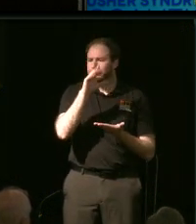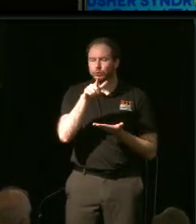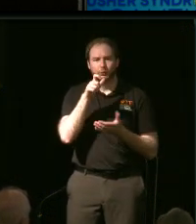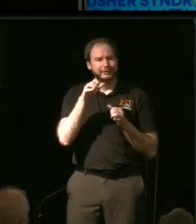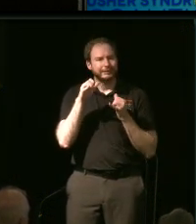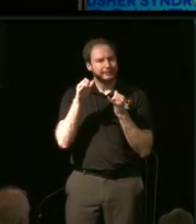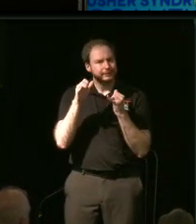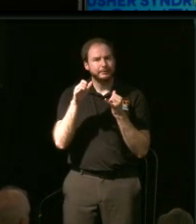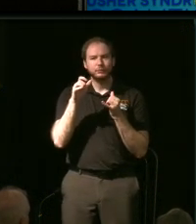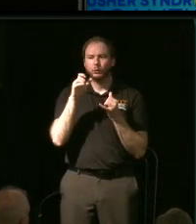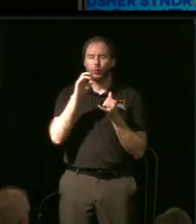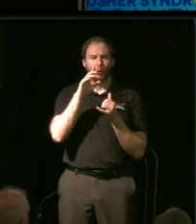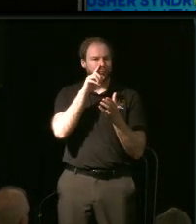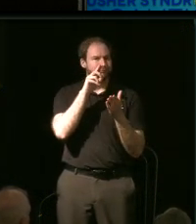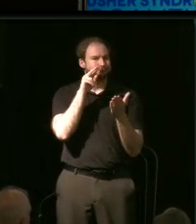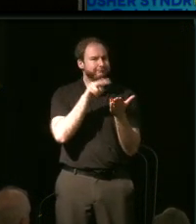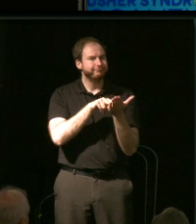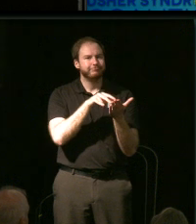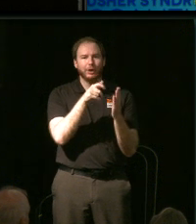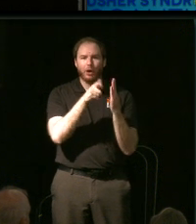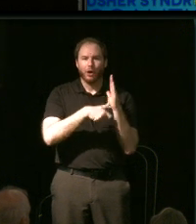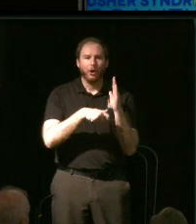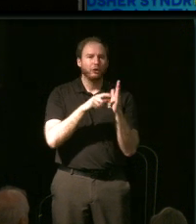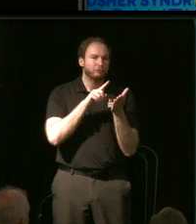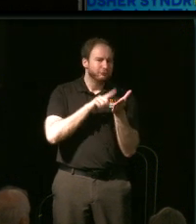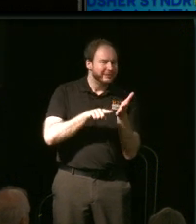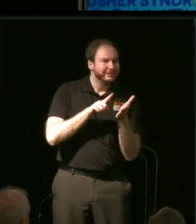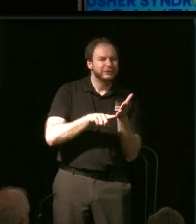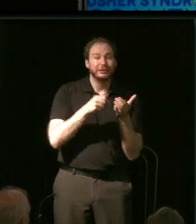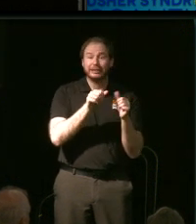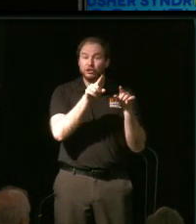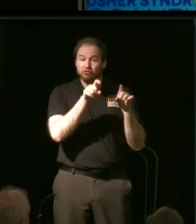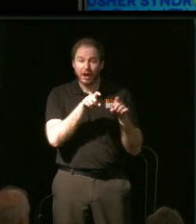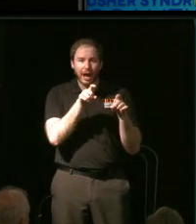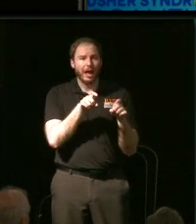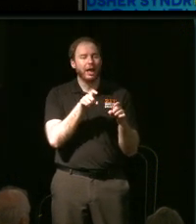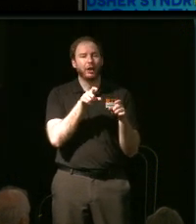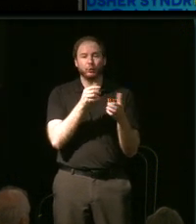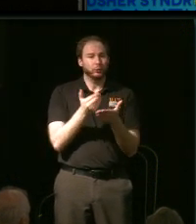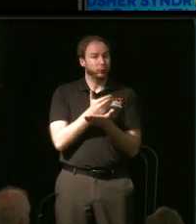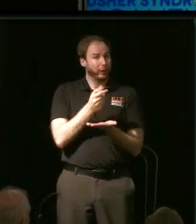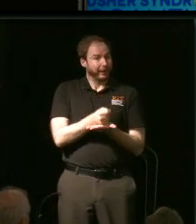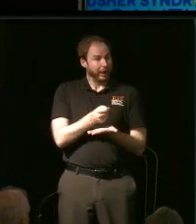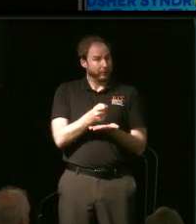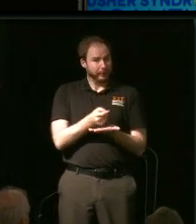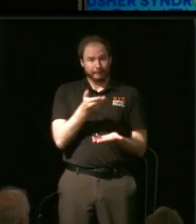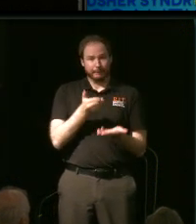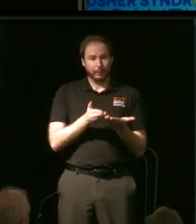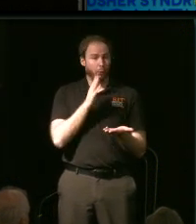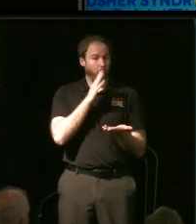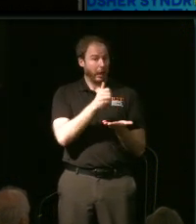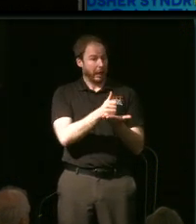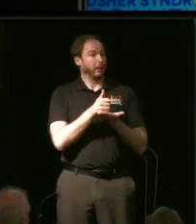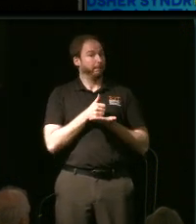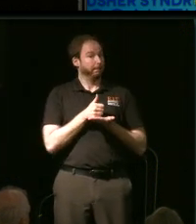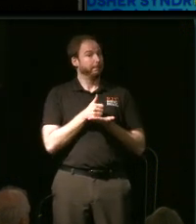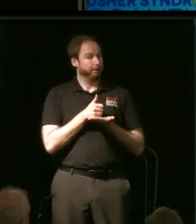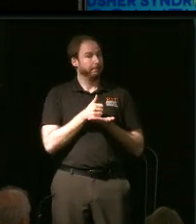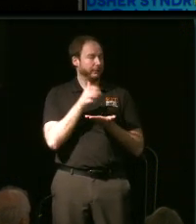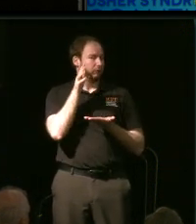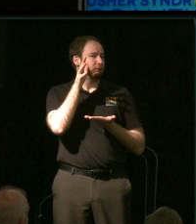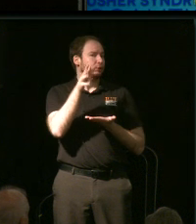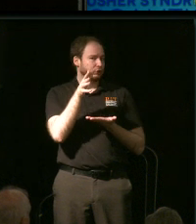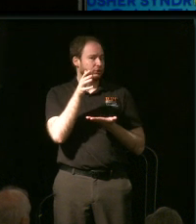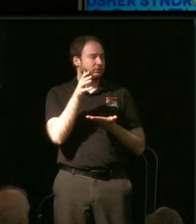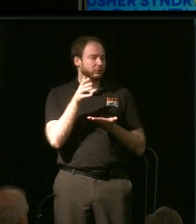about research, studies, trials, and new therapies that might benefit you in the